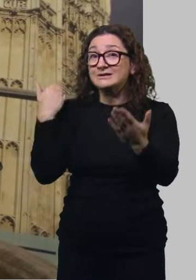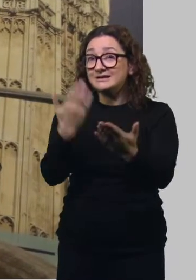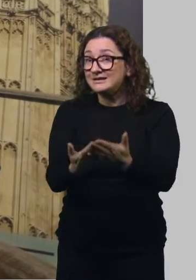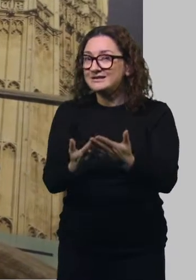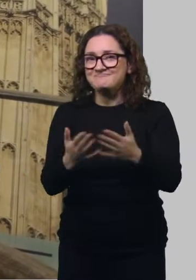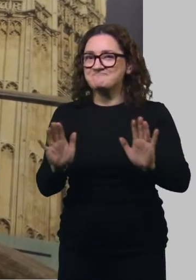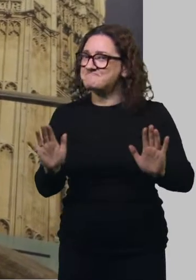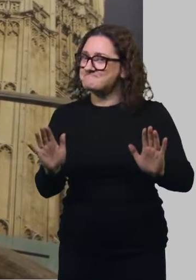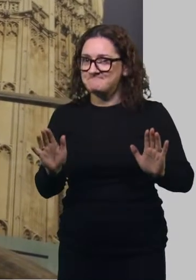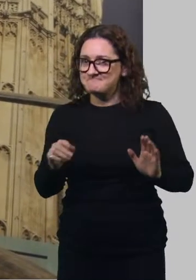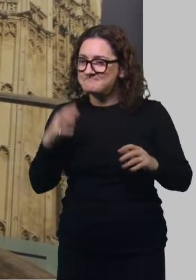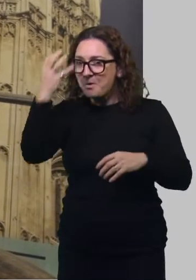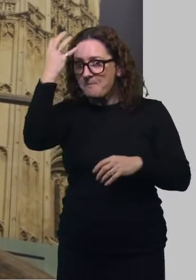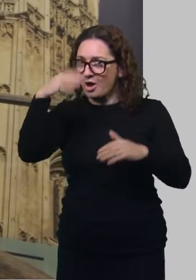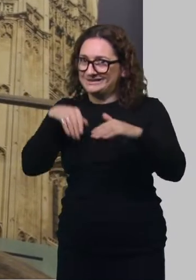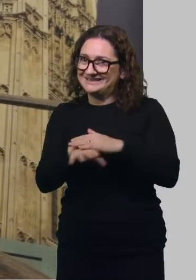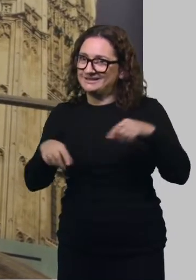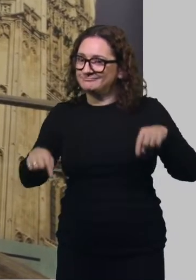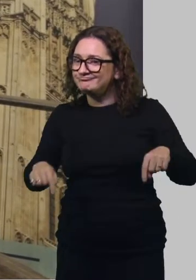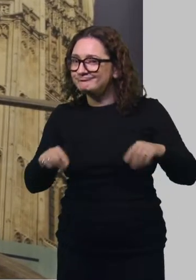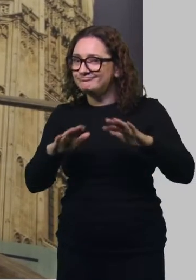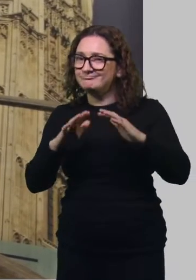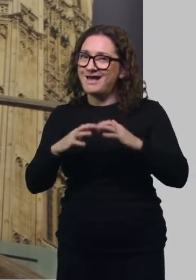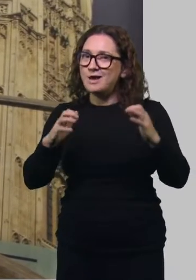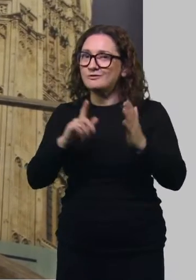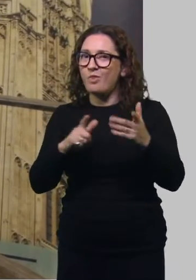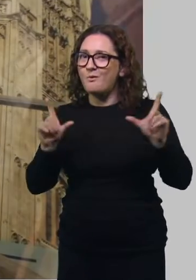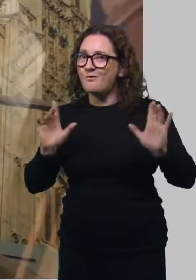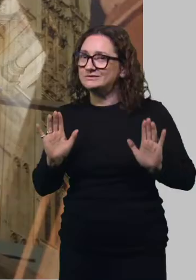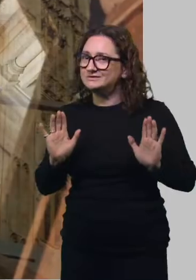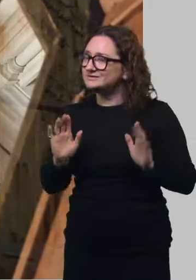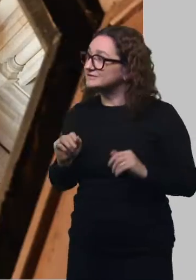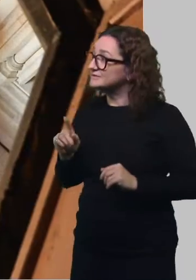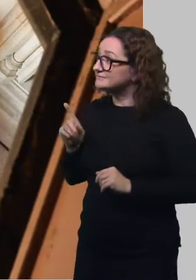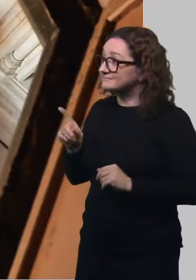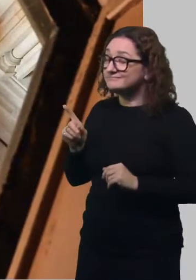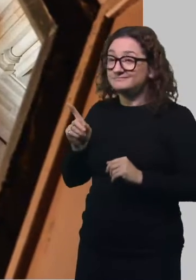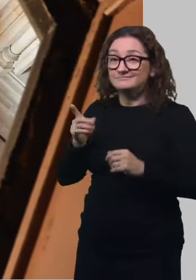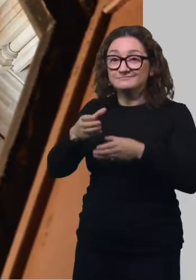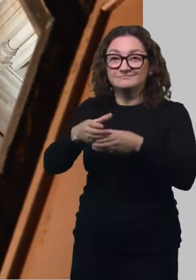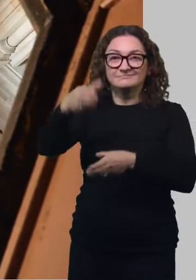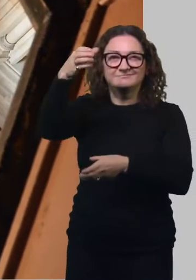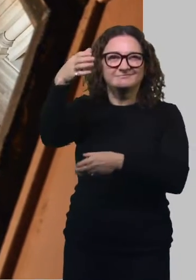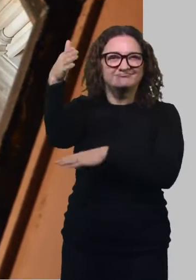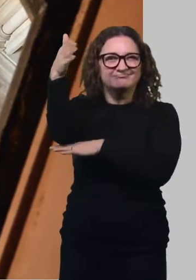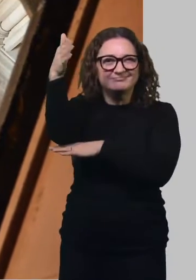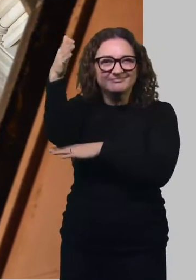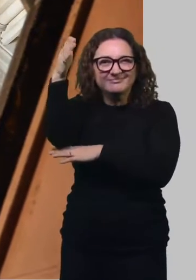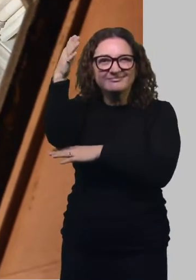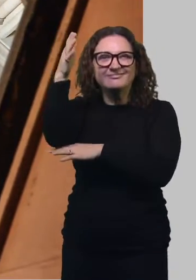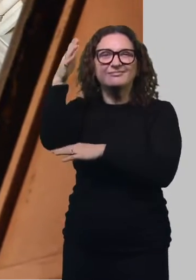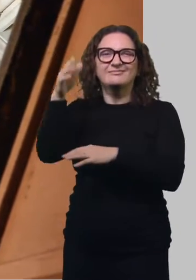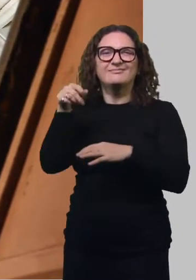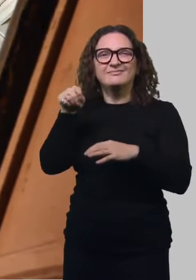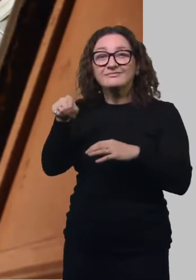Victoria Tower has a flagpole on its roof, and usually the Union flag flies from there. But because the Palace of Westminster is a royal